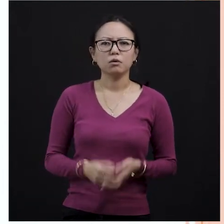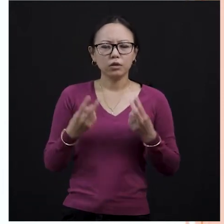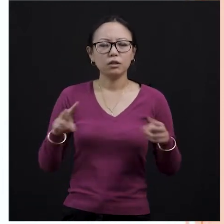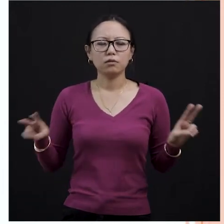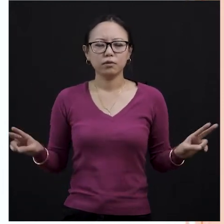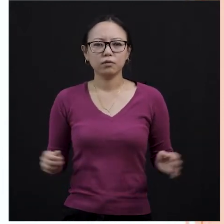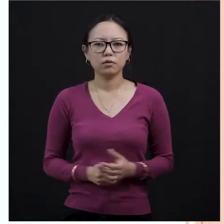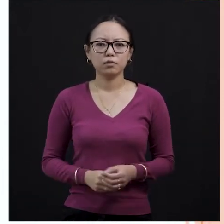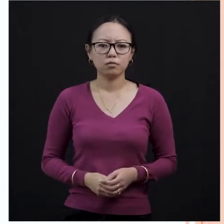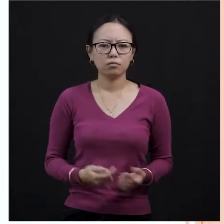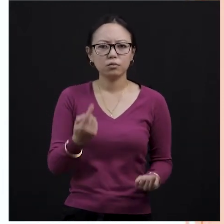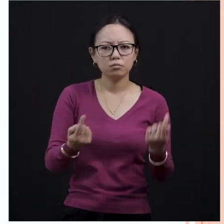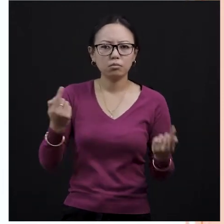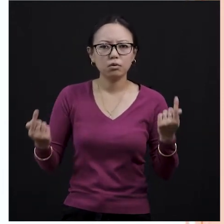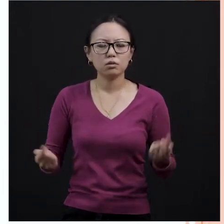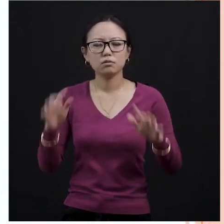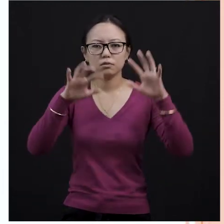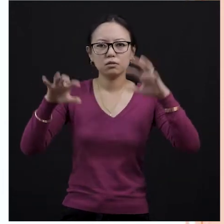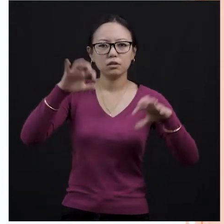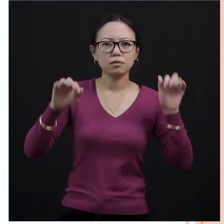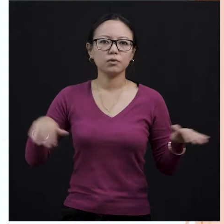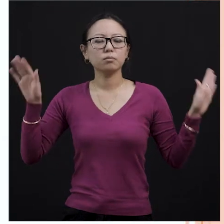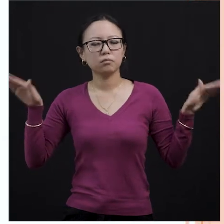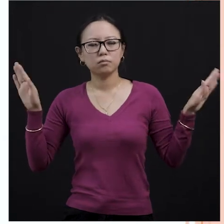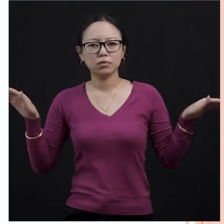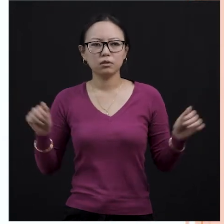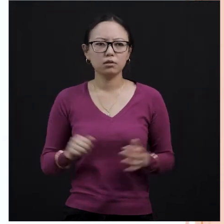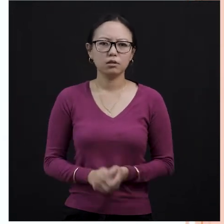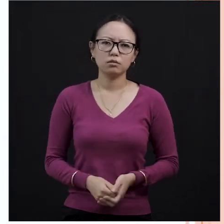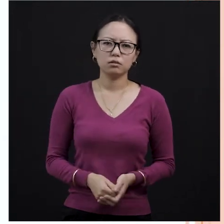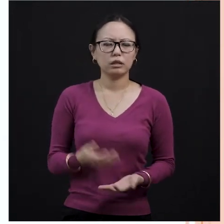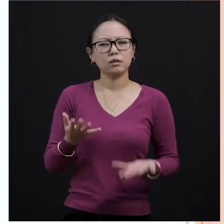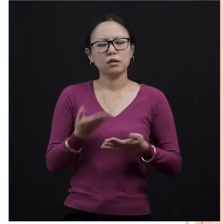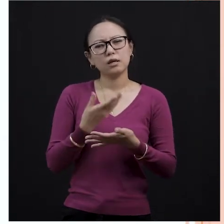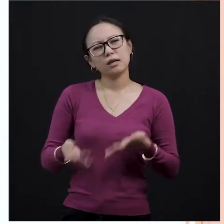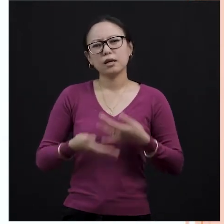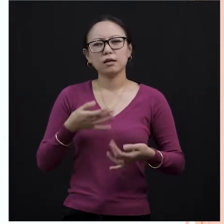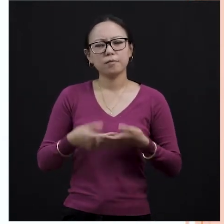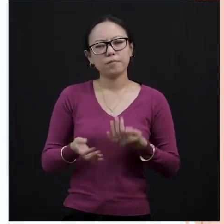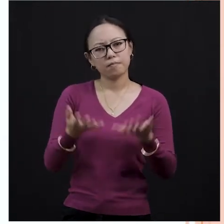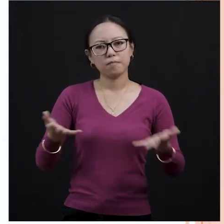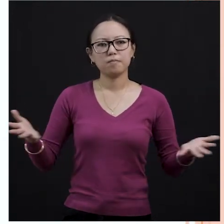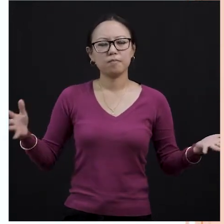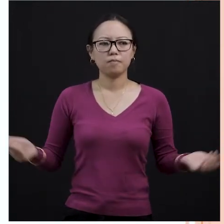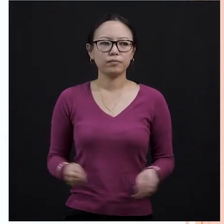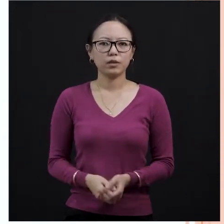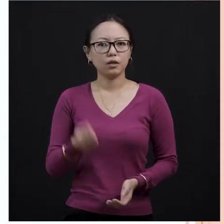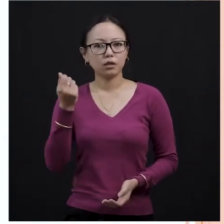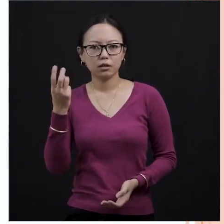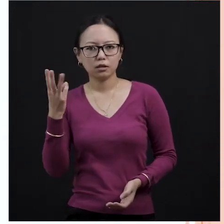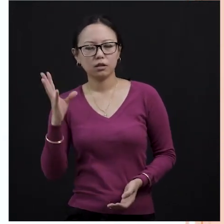be plants, it can be animals, it can be birds, it can be anything that you see here. So today